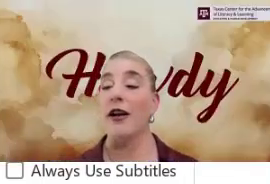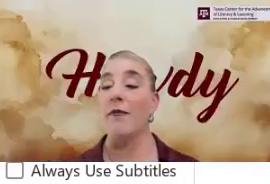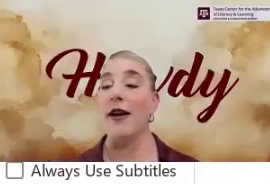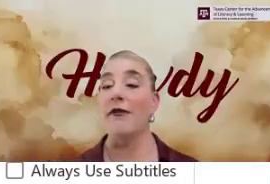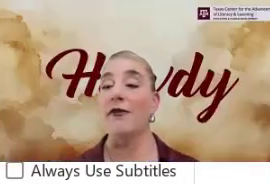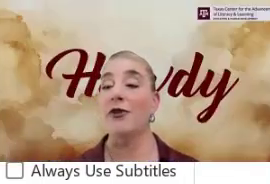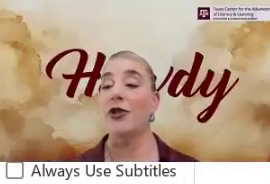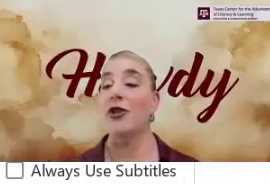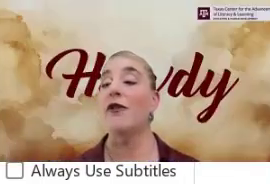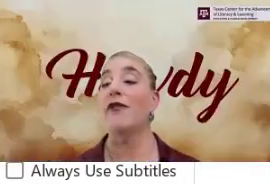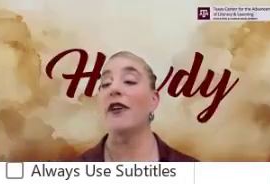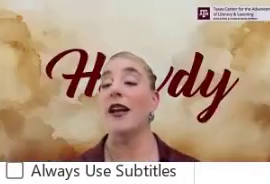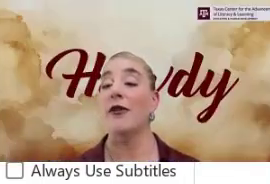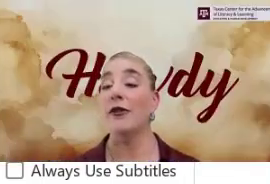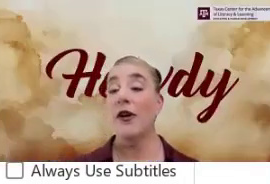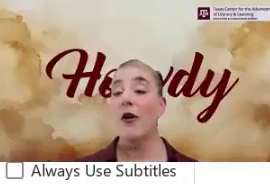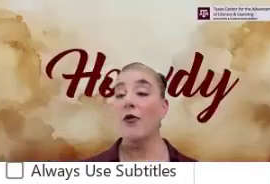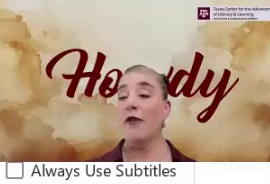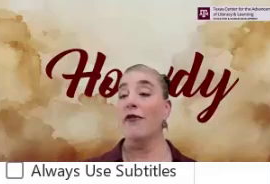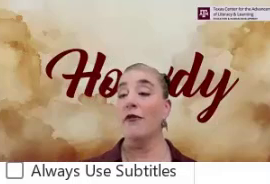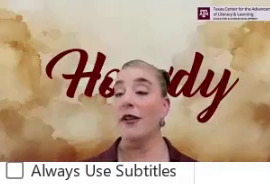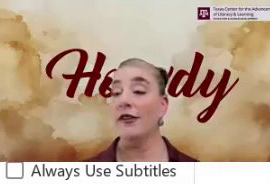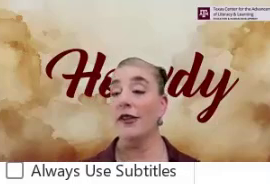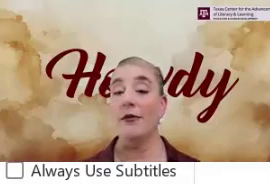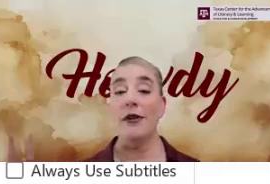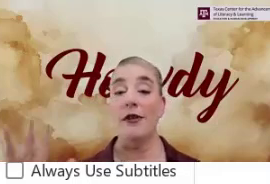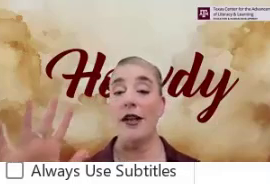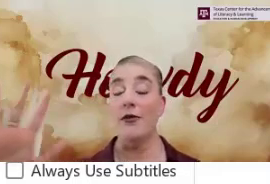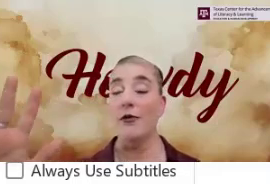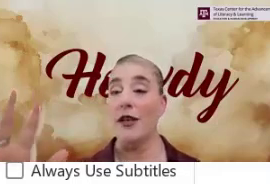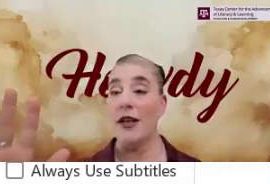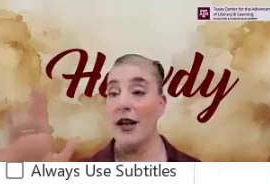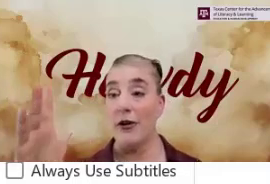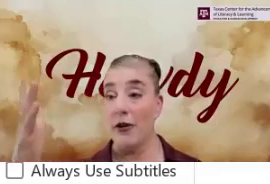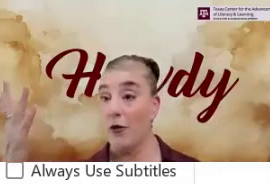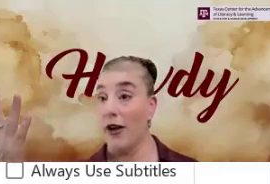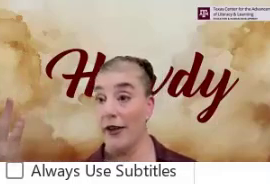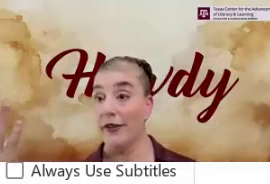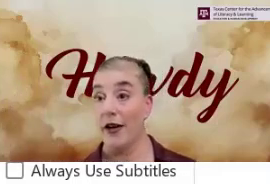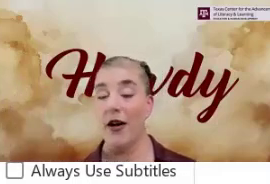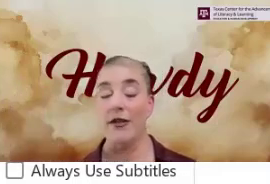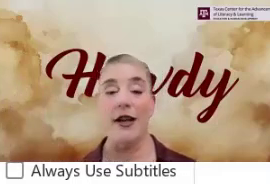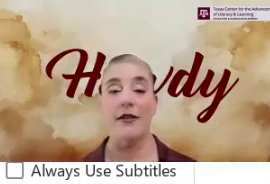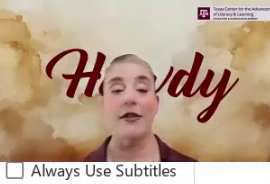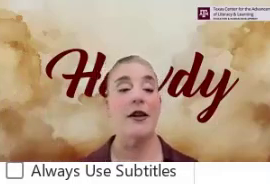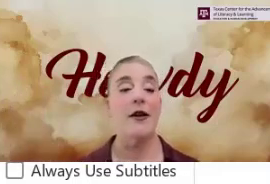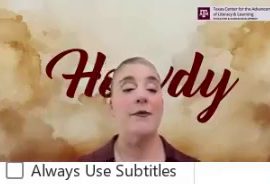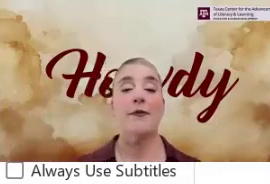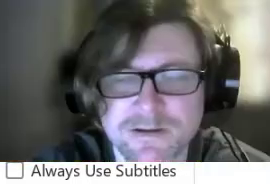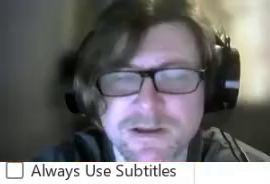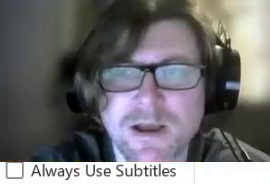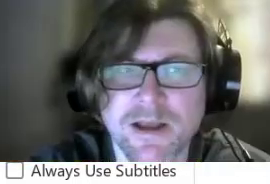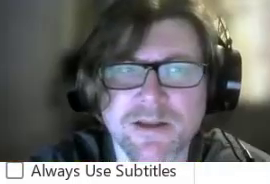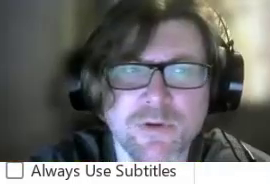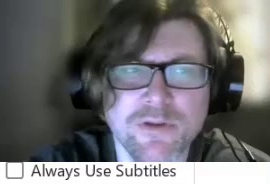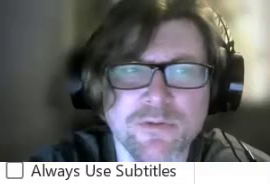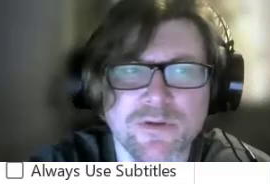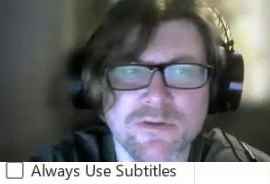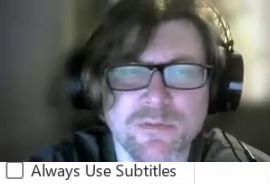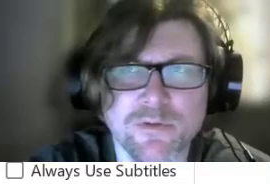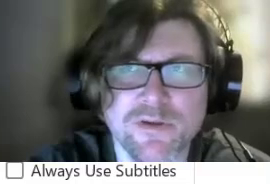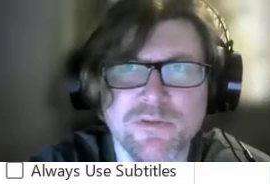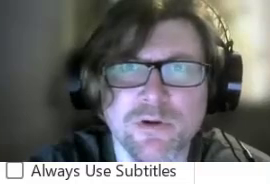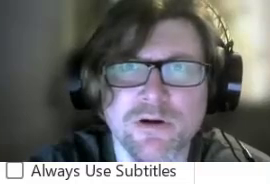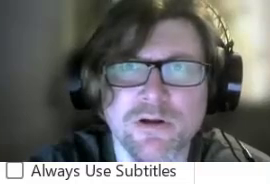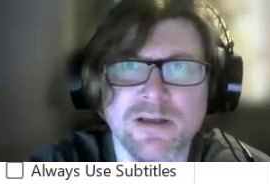I come at it from two different angles. One from an accessibility remediator and one as a content. Yeah. Okay. And it's one